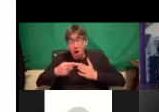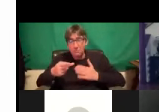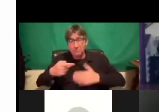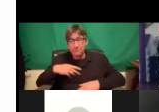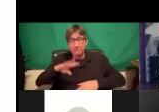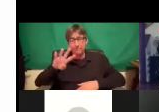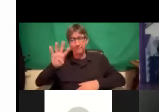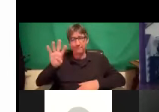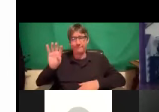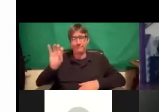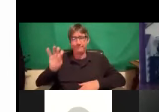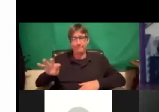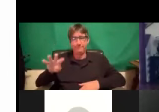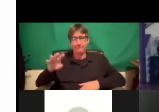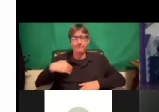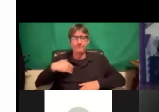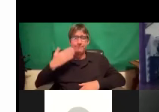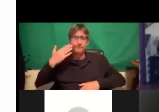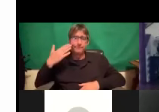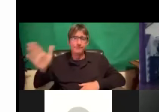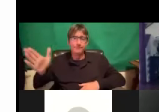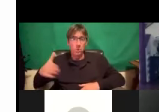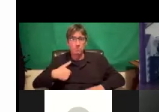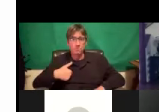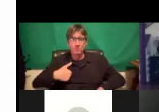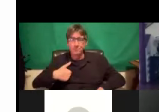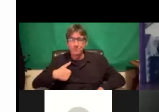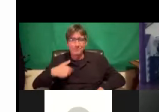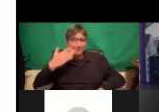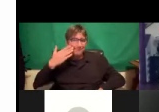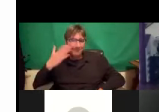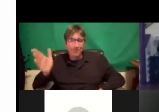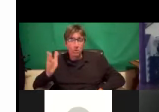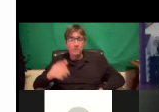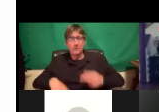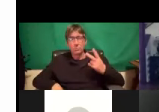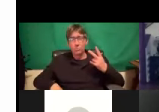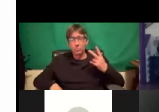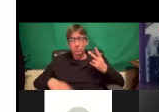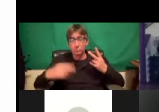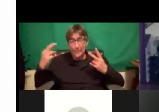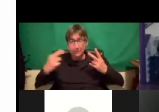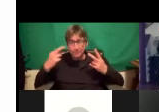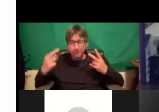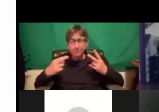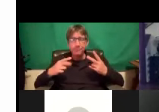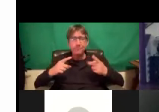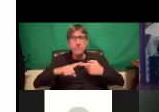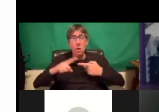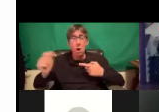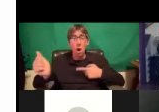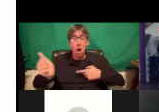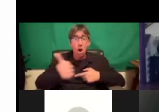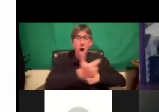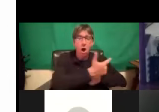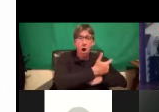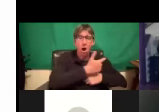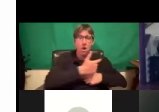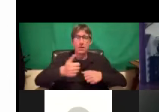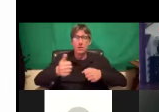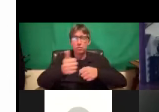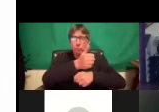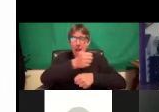two reasons. One is I think all transit agencies are trying to figure out how ridership will